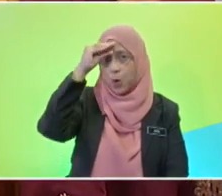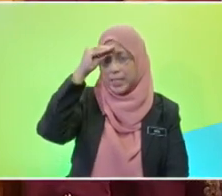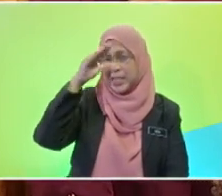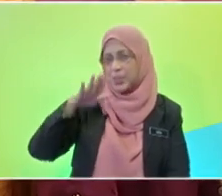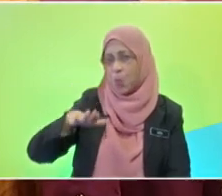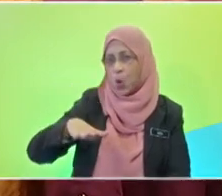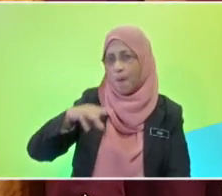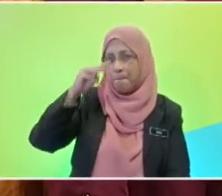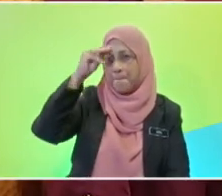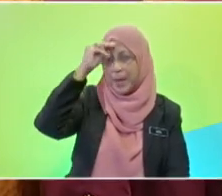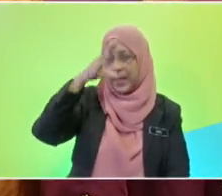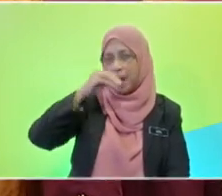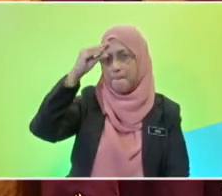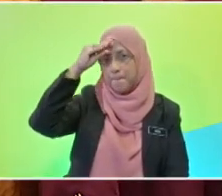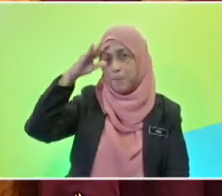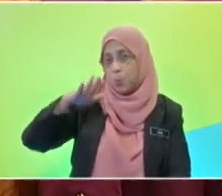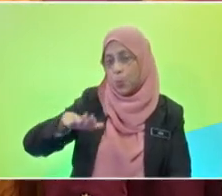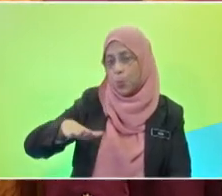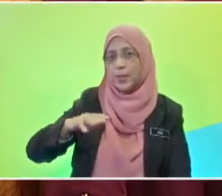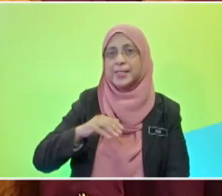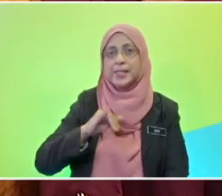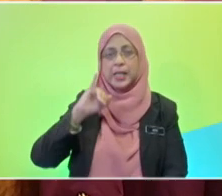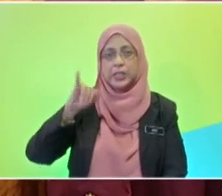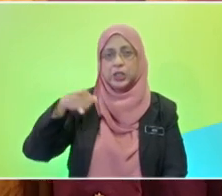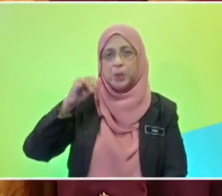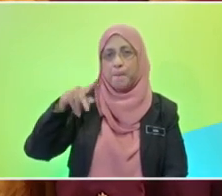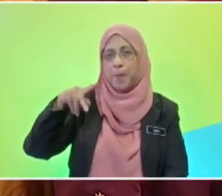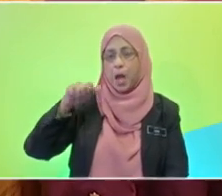boys. They have jippa. It has pants, a